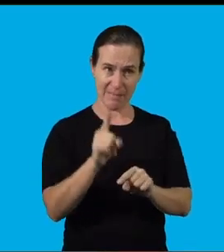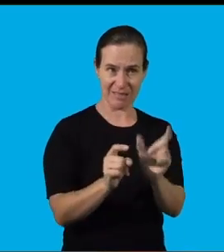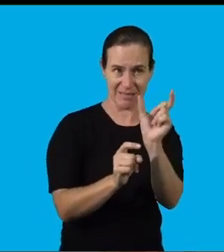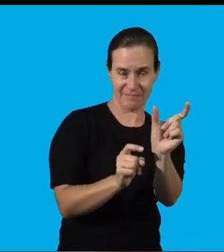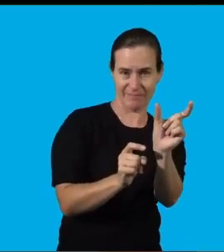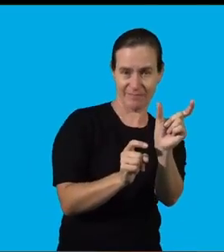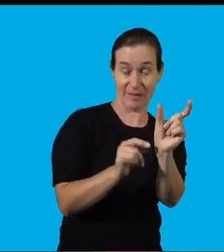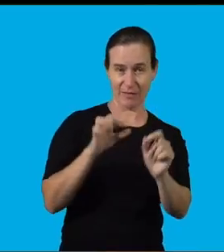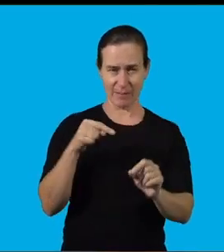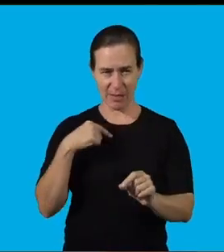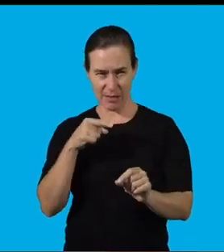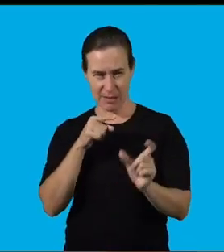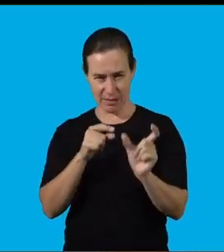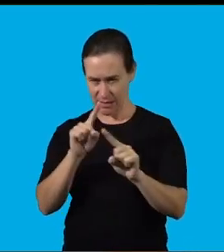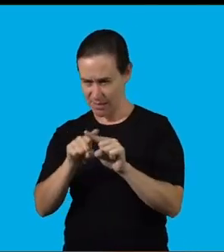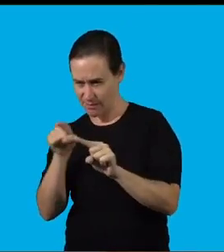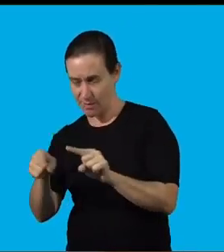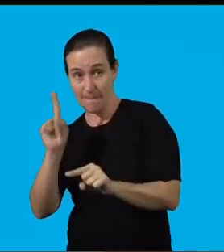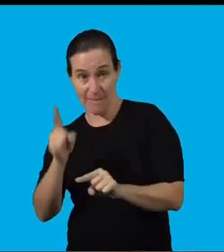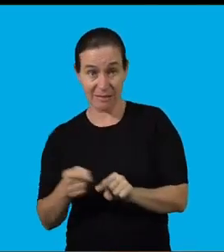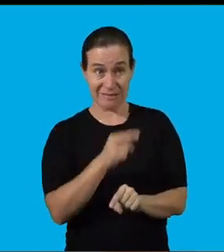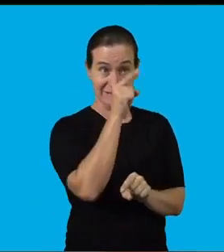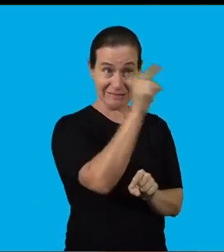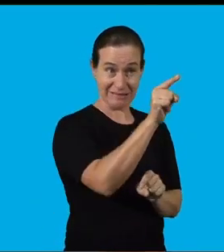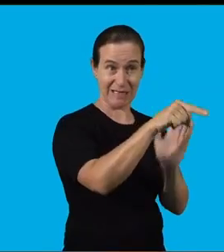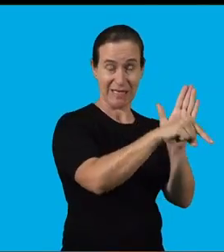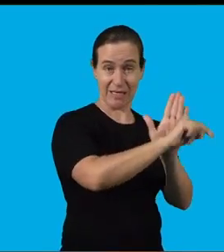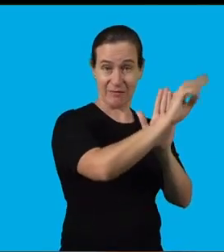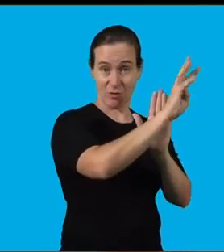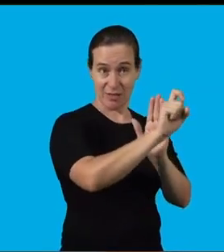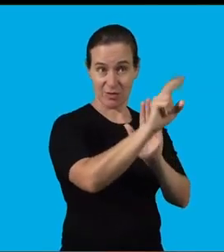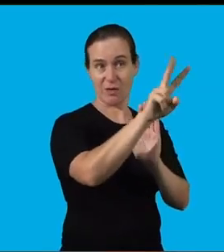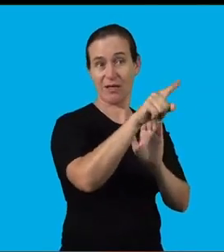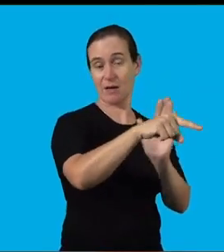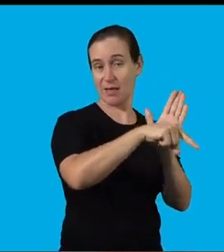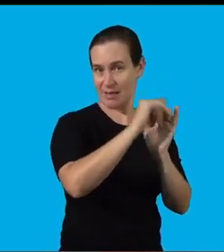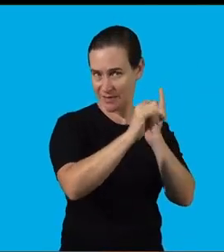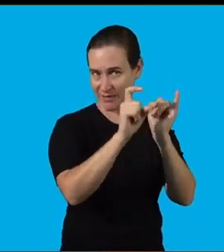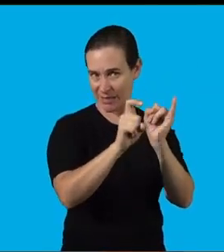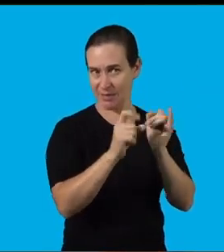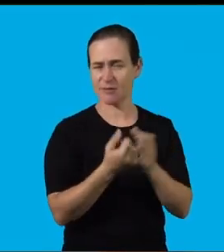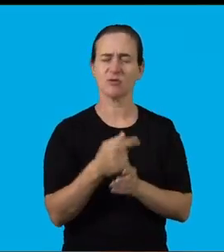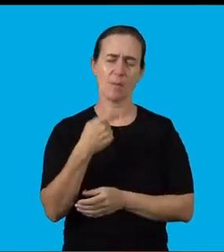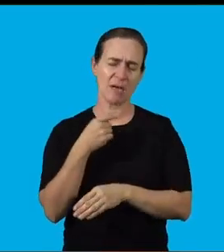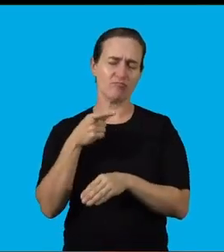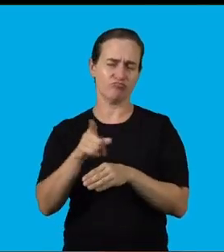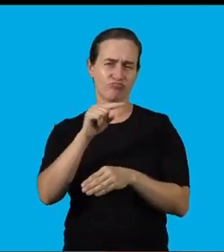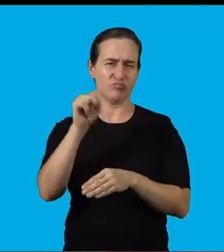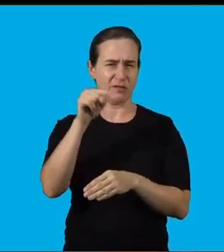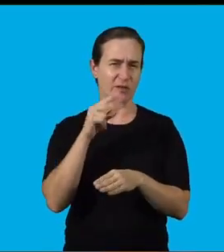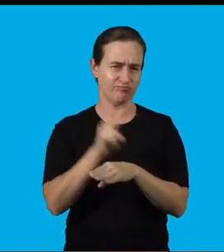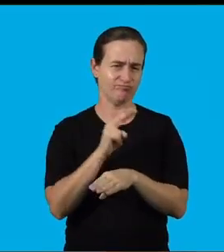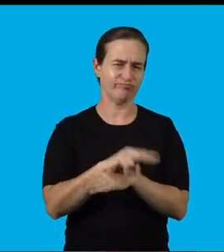minus 4x squared minus 11x. We choose one of those to work towards. So when I set this up for division by inspection, I've